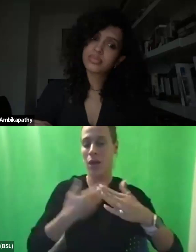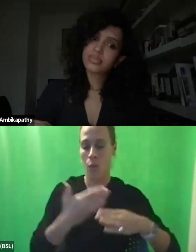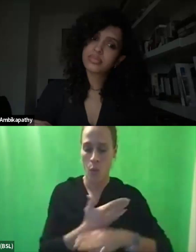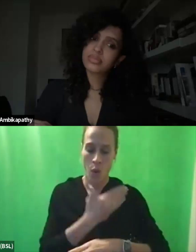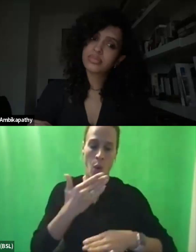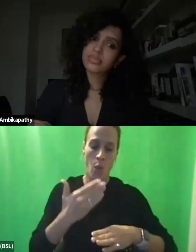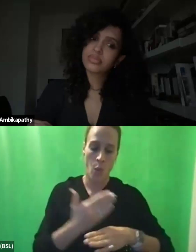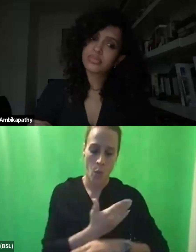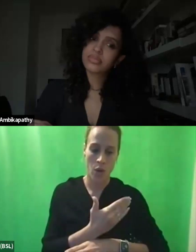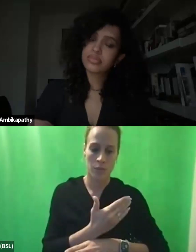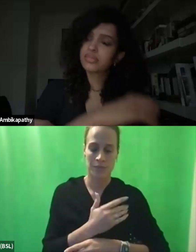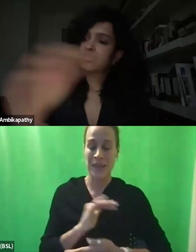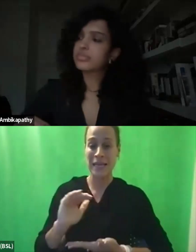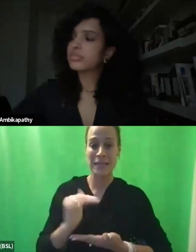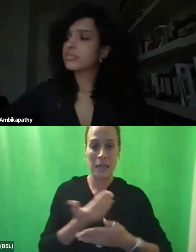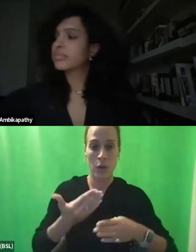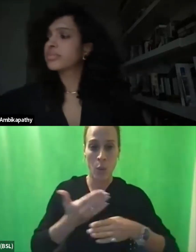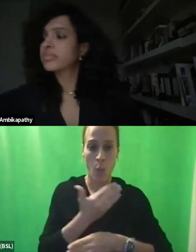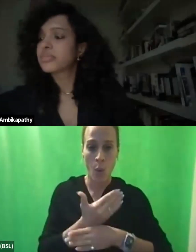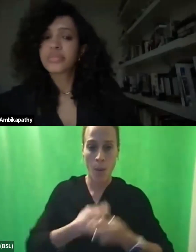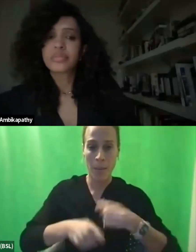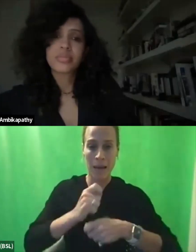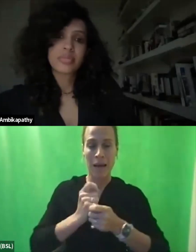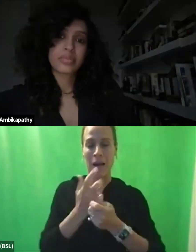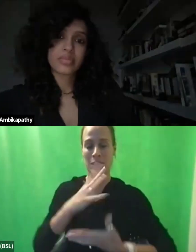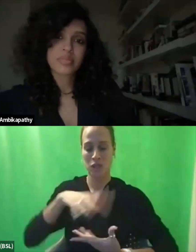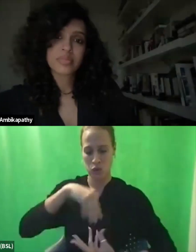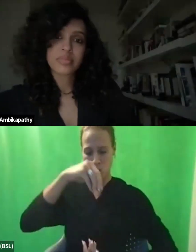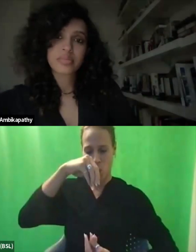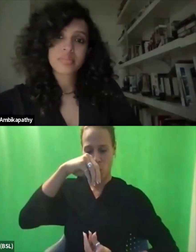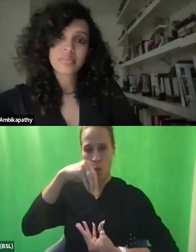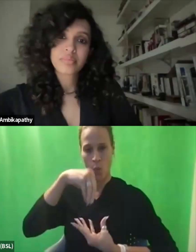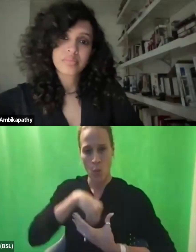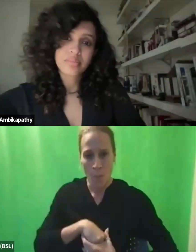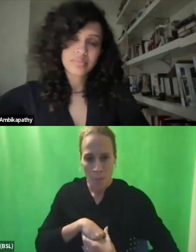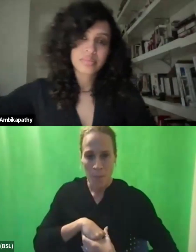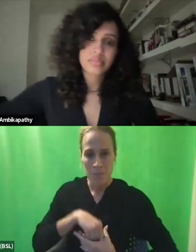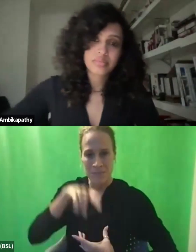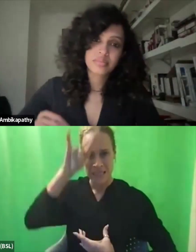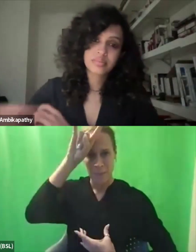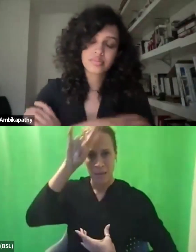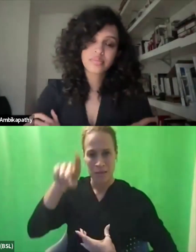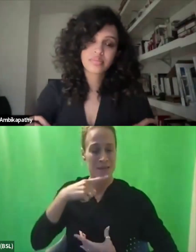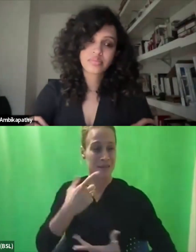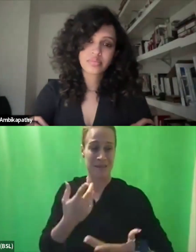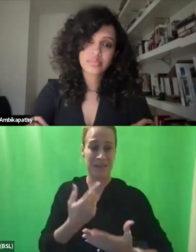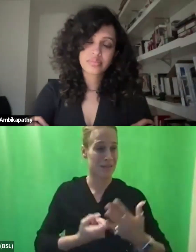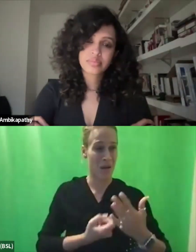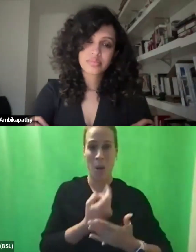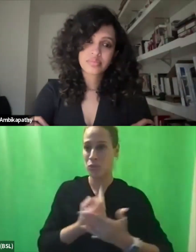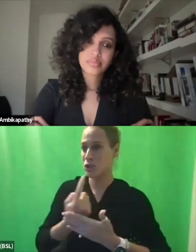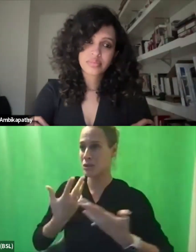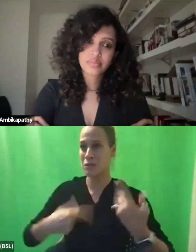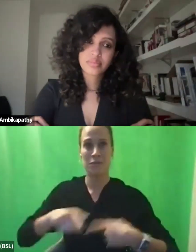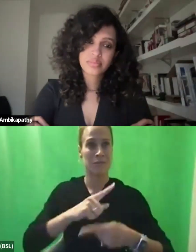Sacred work becomes a soul-sucking demon, from whom these drained, at times optionless women make every effort